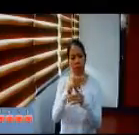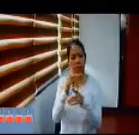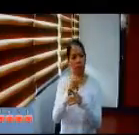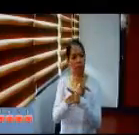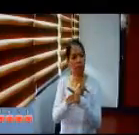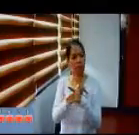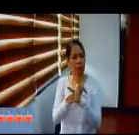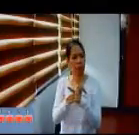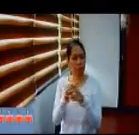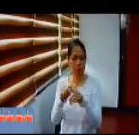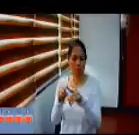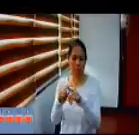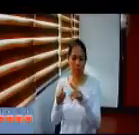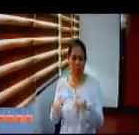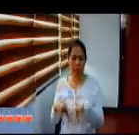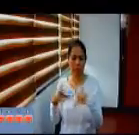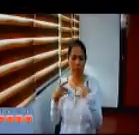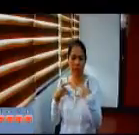biodiversity resources.